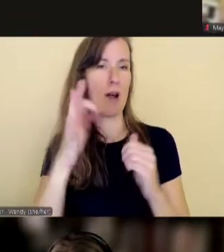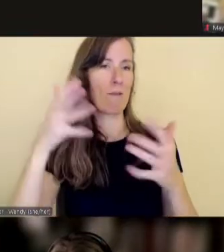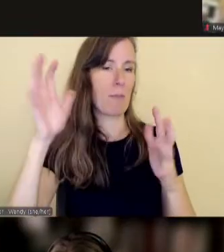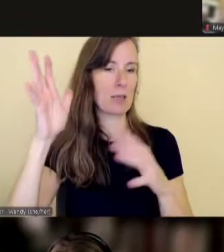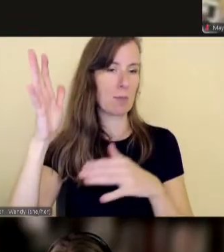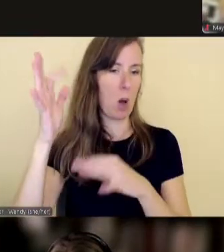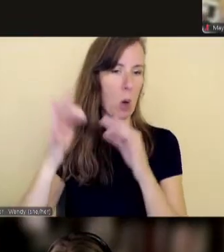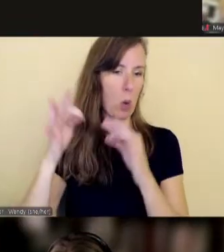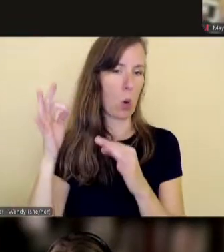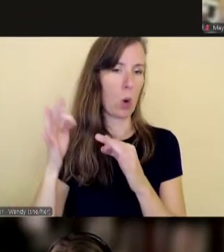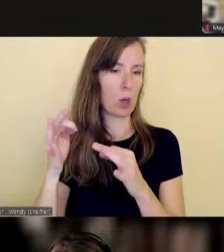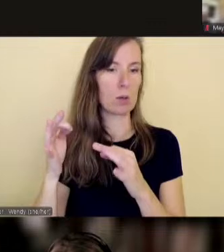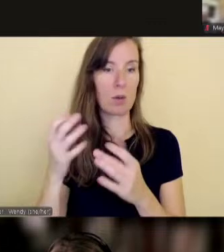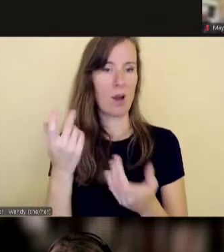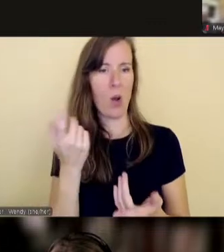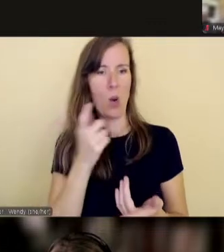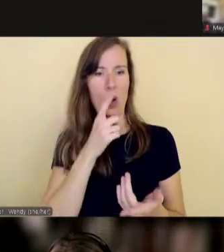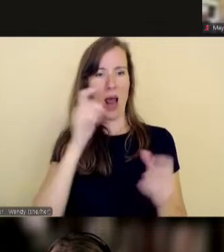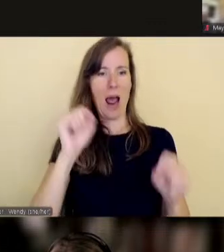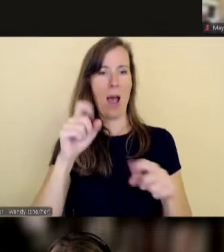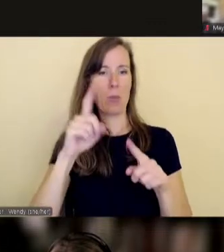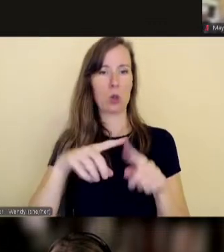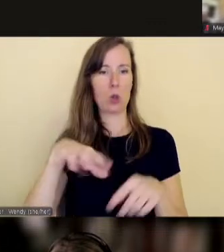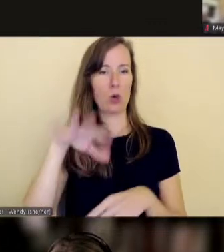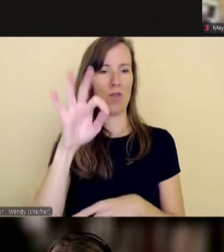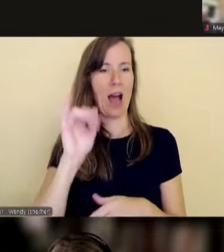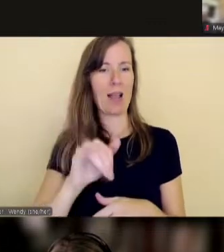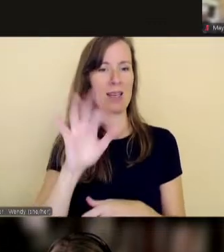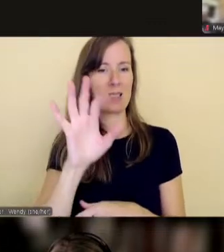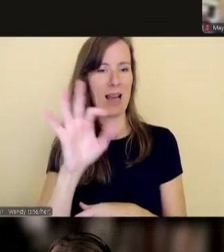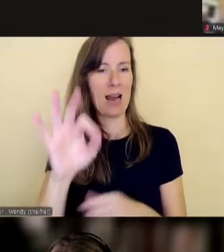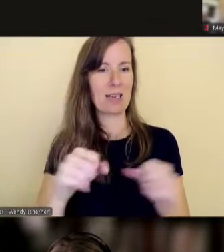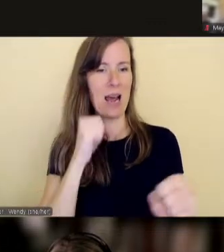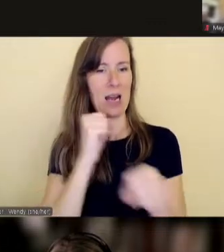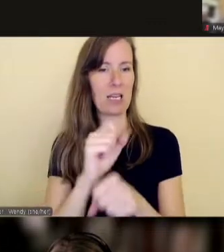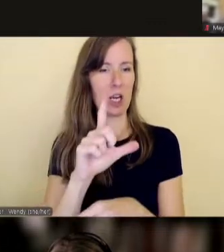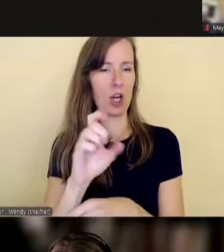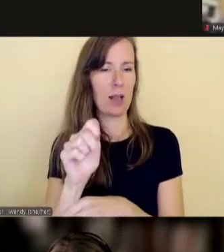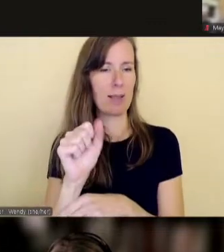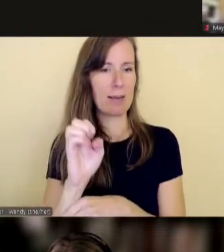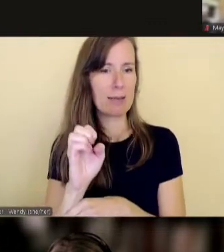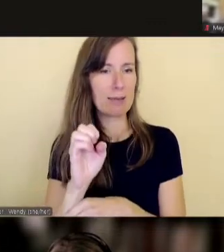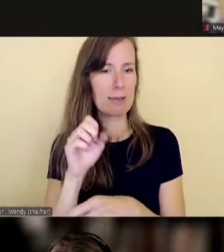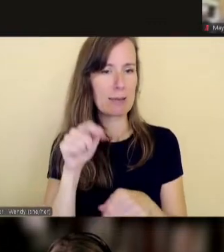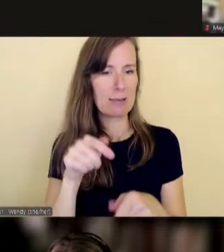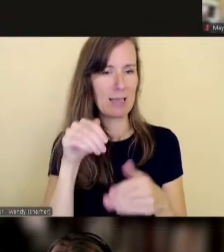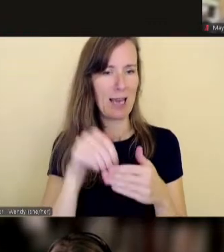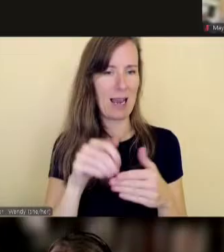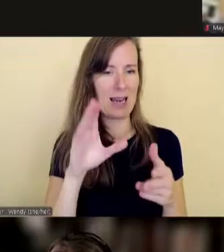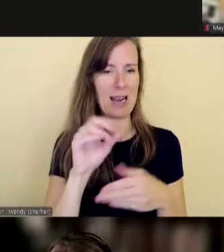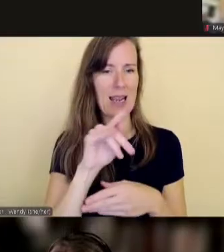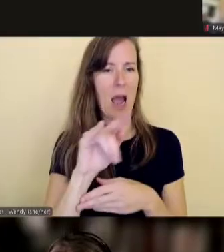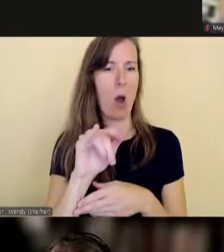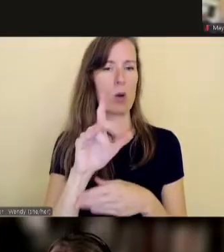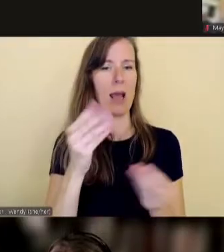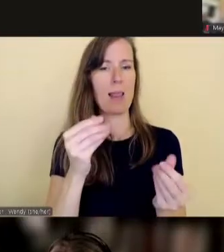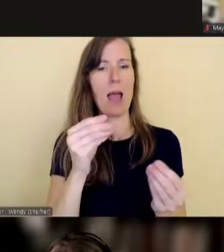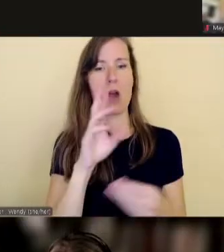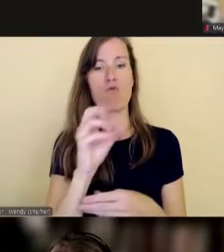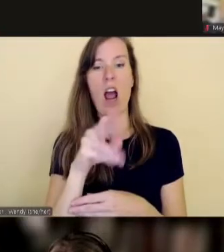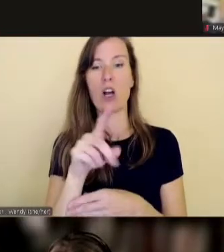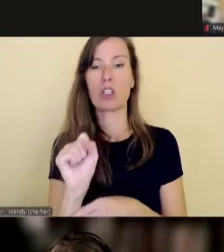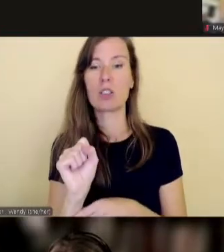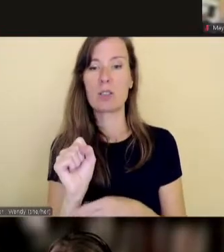be filed in the town office. This lease should help the town participate in decisions by the county regarding the property as a